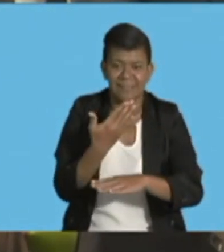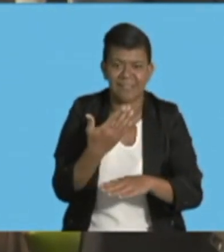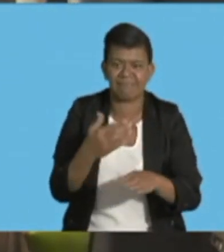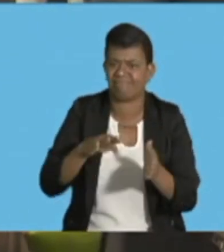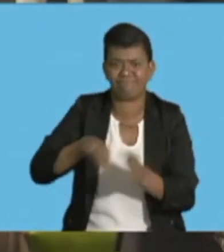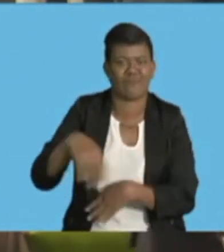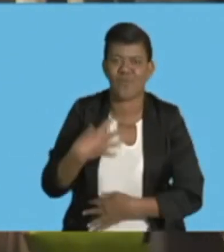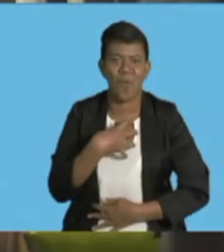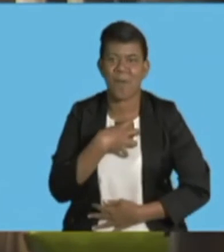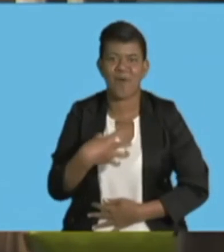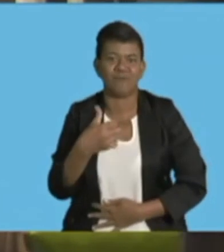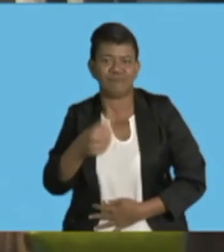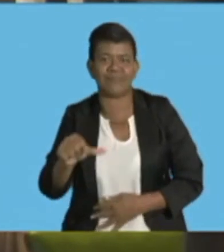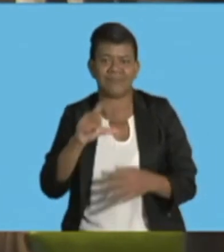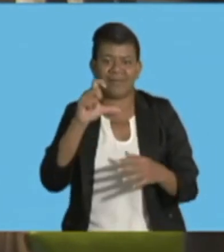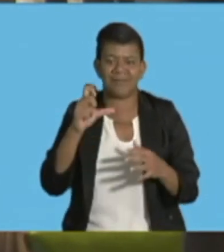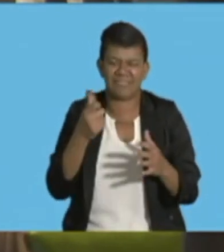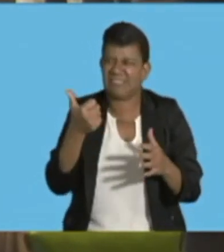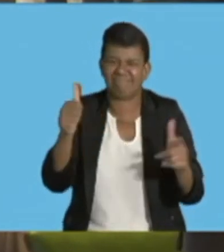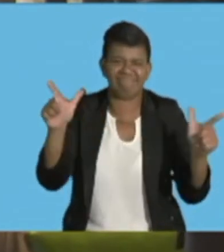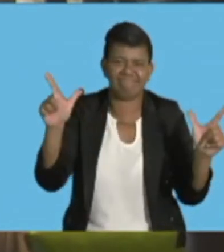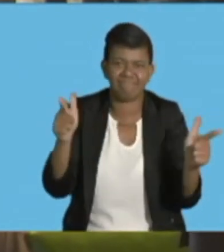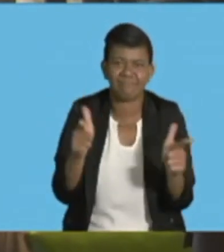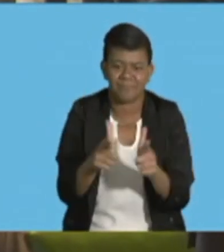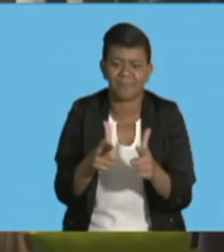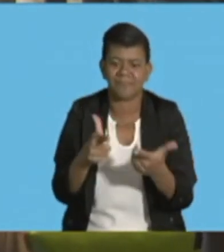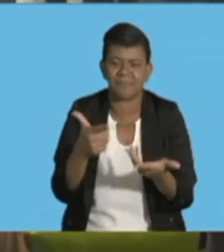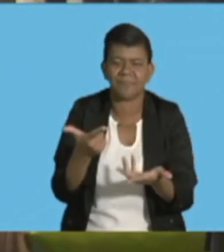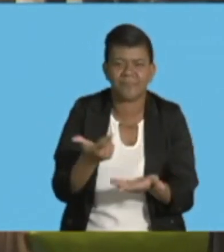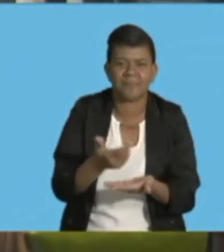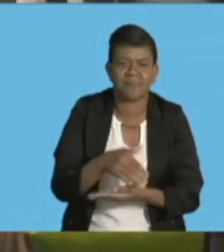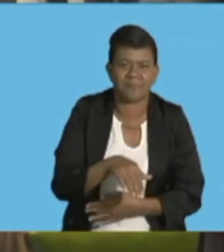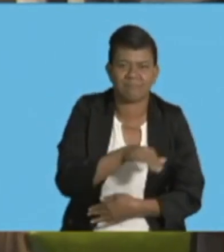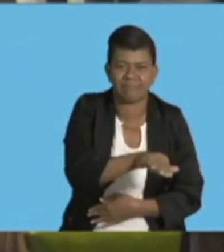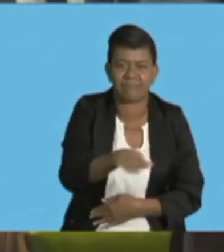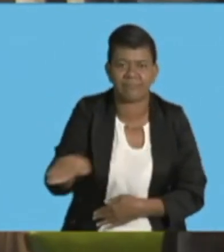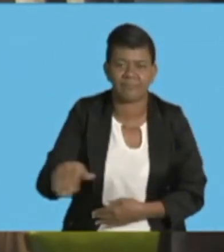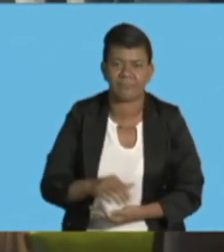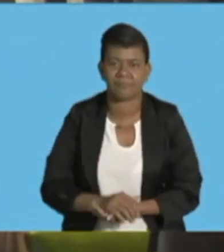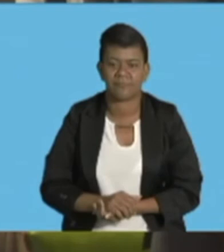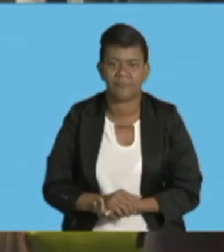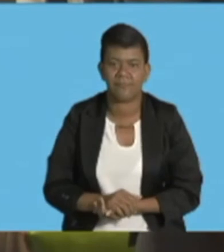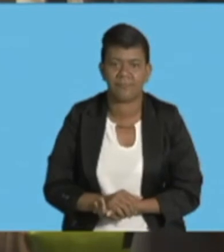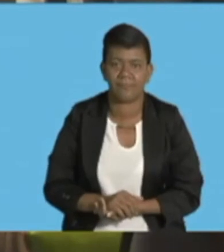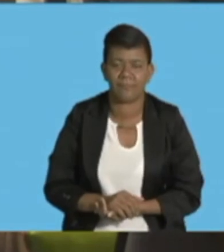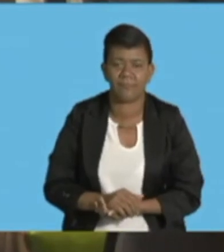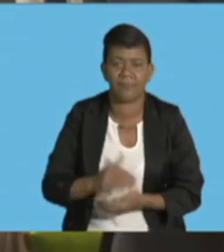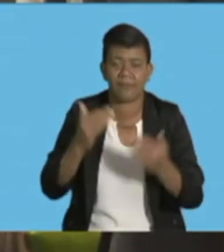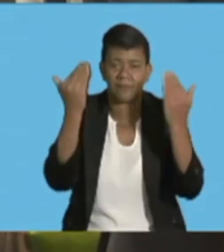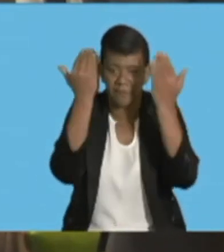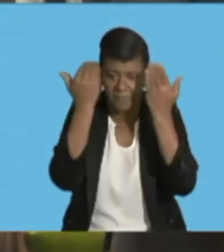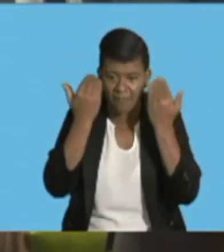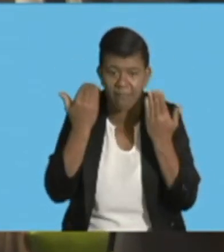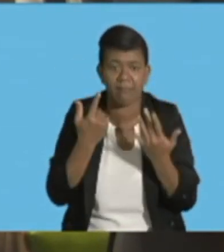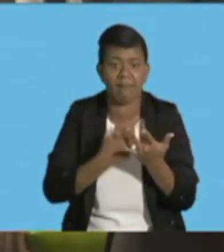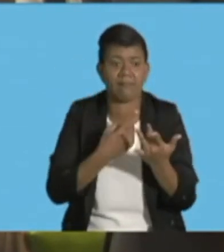and to address the underlying causes and impacts of global climate change. Mr. Speaker, sir, Honourable Prime Minister, together with PSIDS leaders, have sounded the urgent